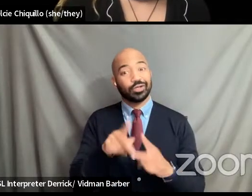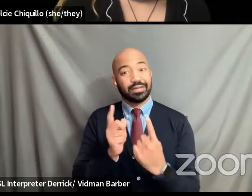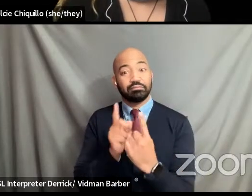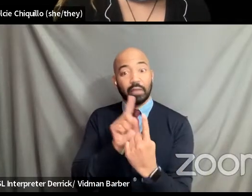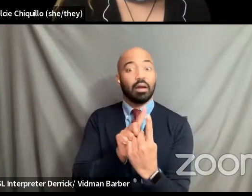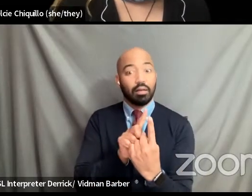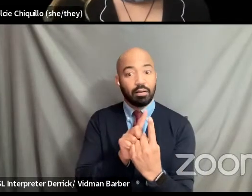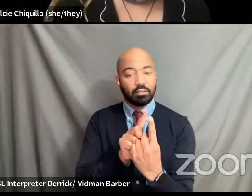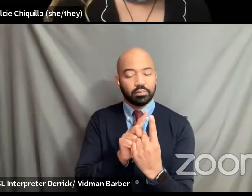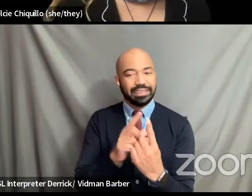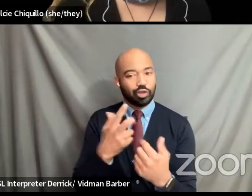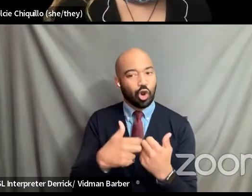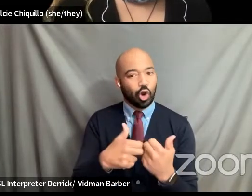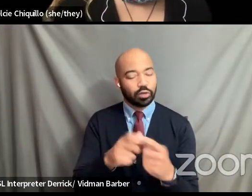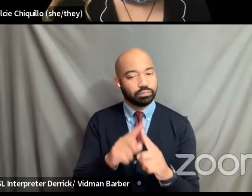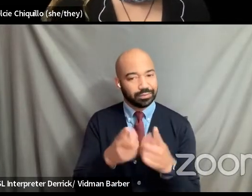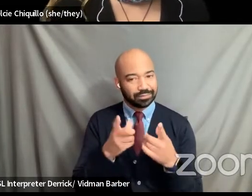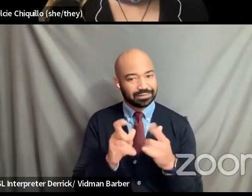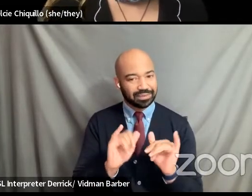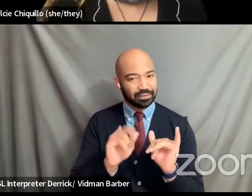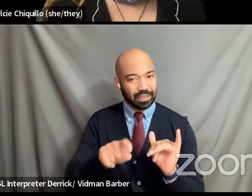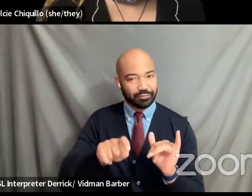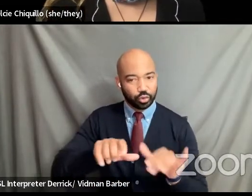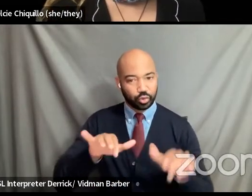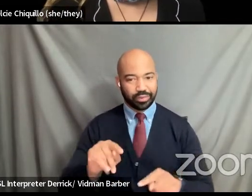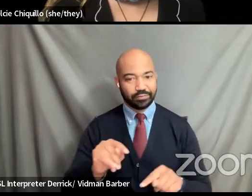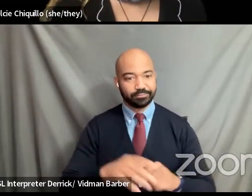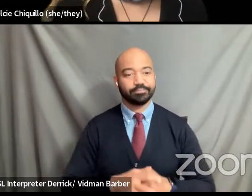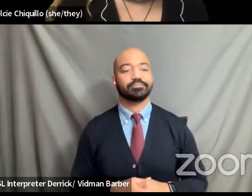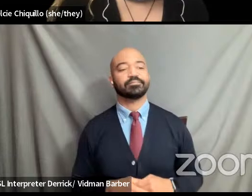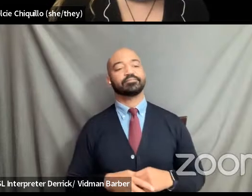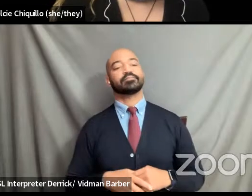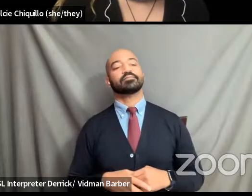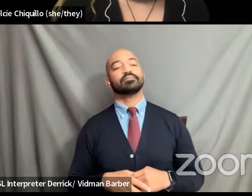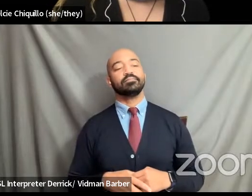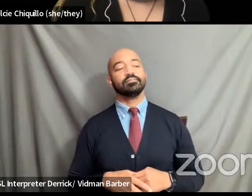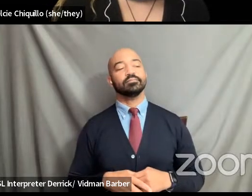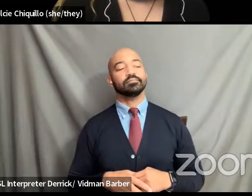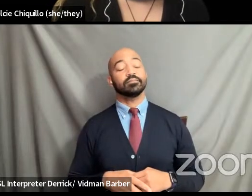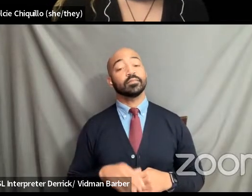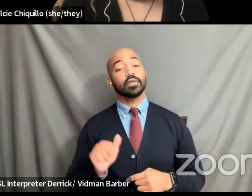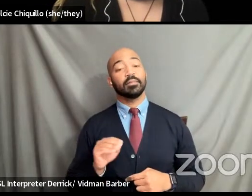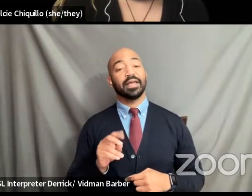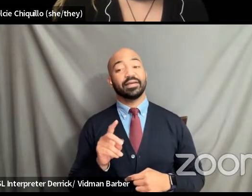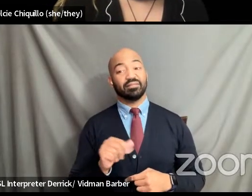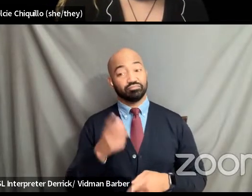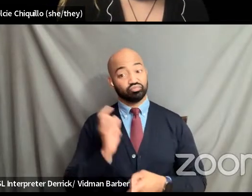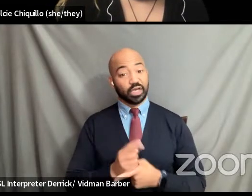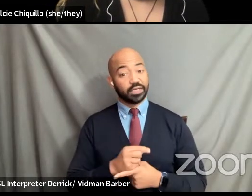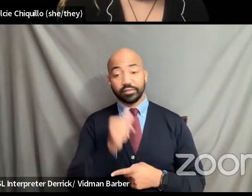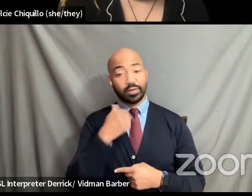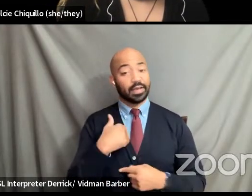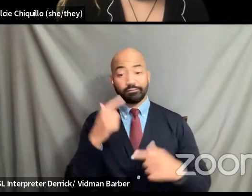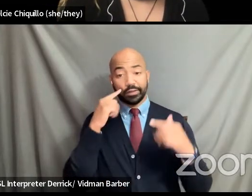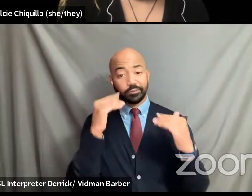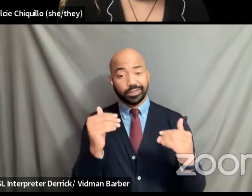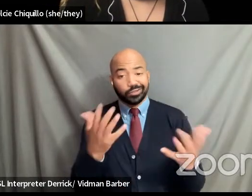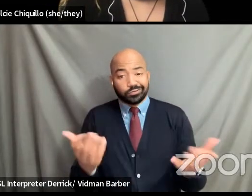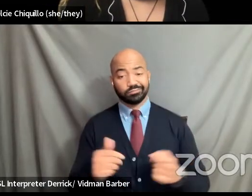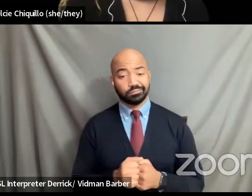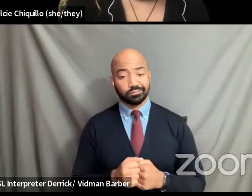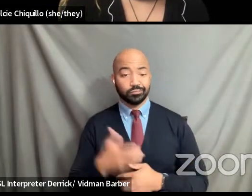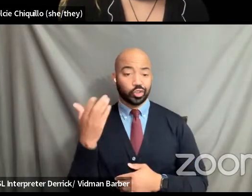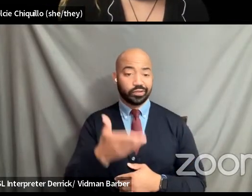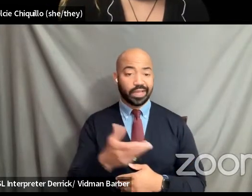that. Yeah, and I think it's just important to not have expectations for people, right? Just know that, hey, you're there, you're present, you're trying to have a